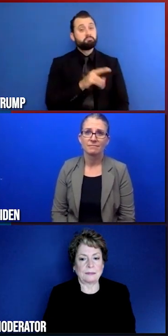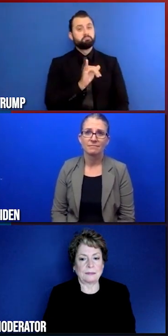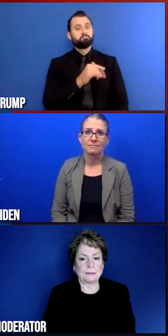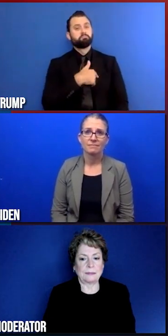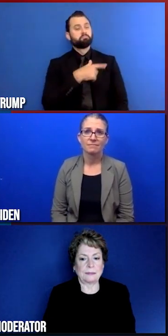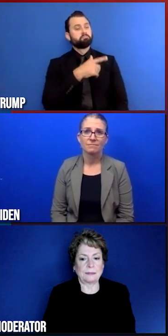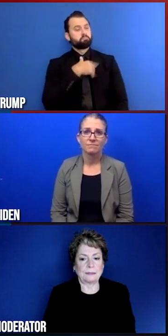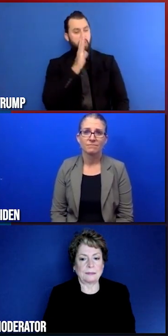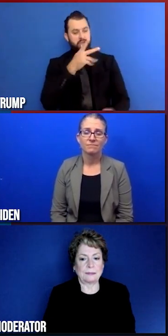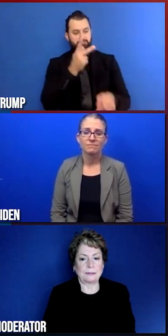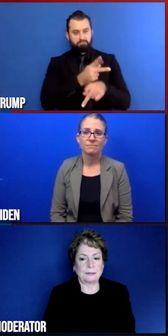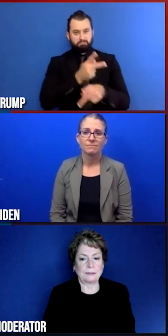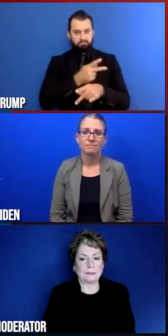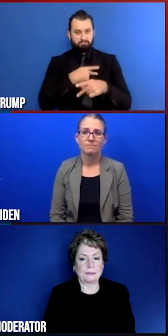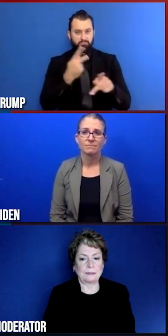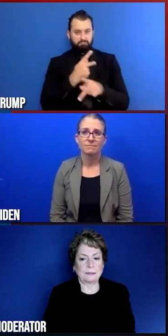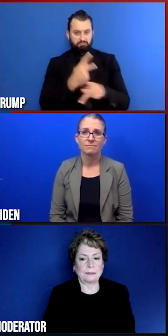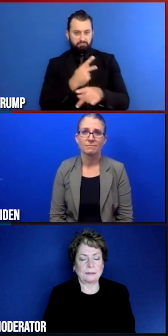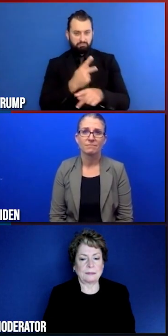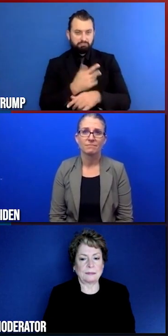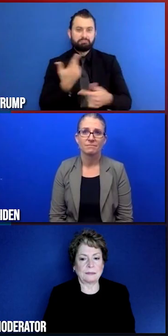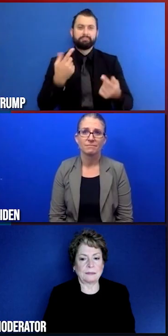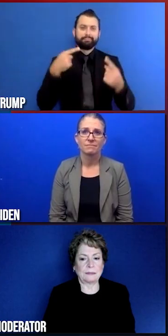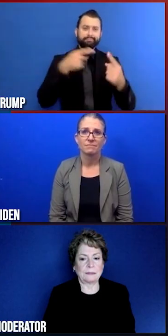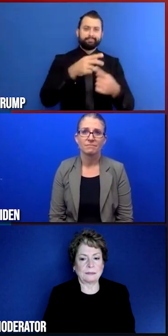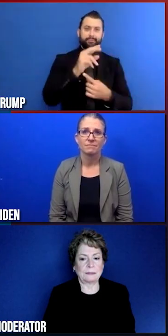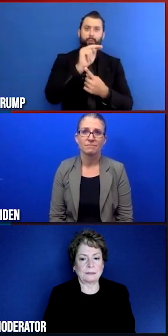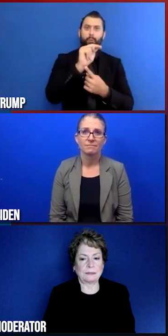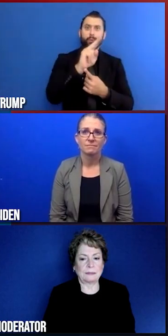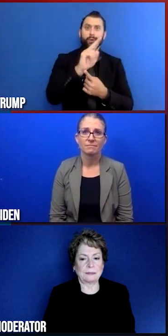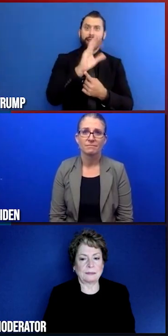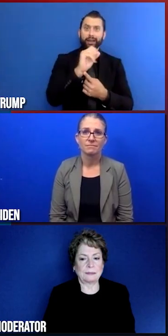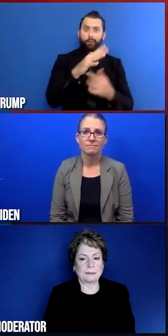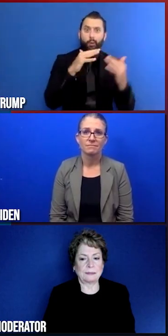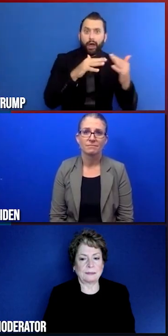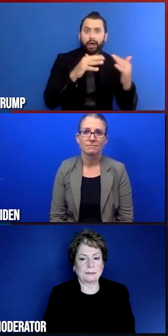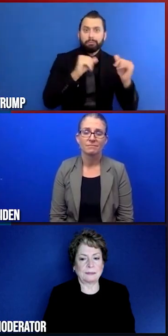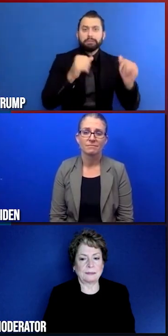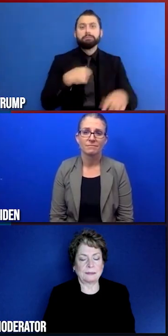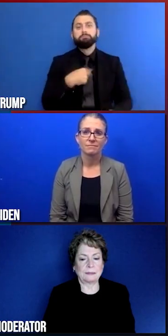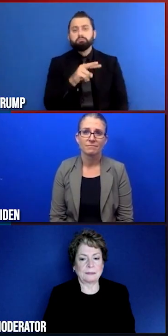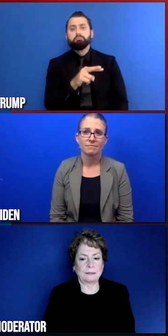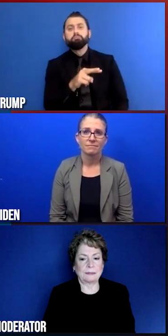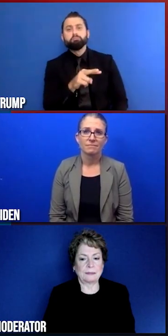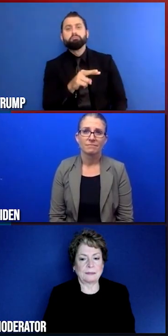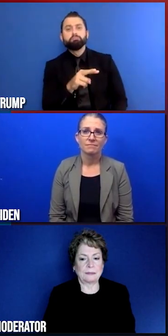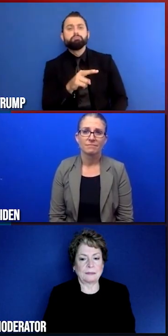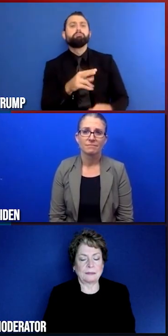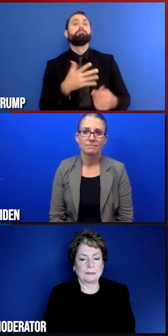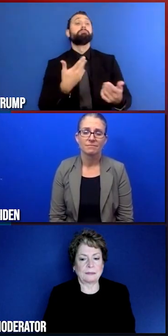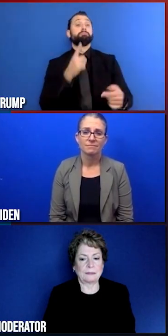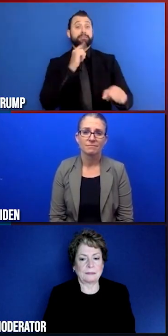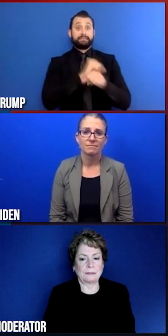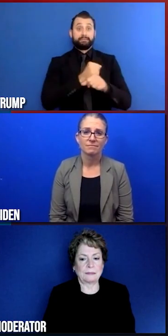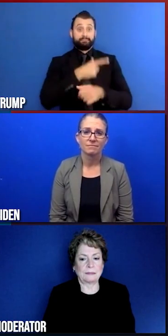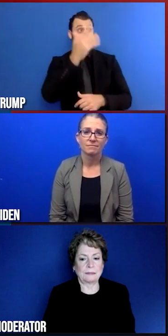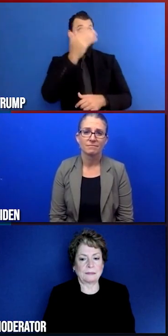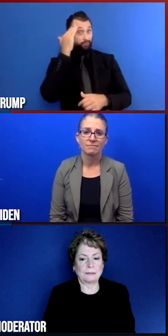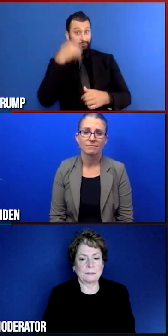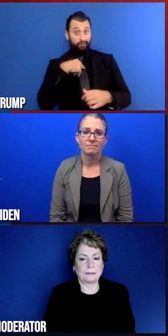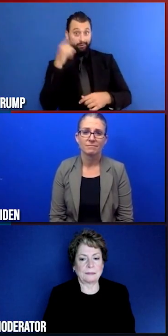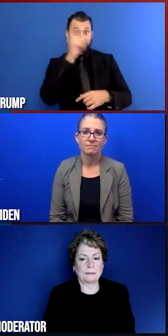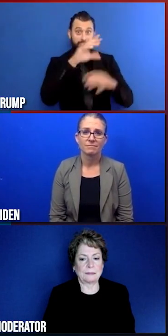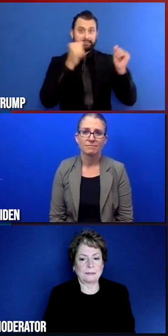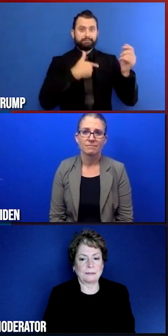nuclear capability. In the meantime, I have a very good relationship with him. Different kind of a guy, but he probably thinks the same thing about me. We